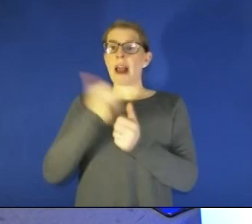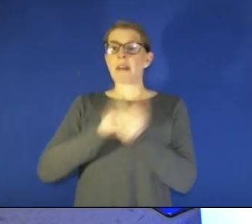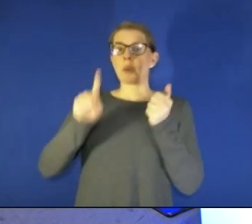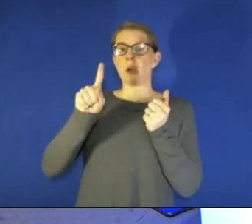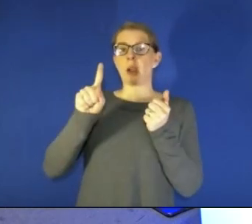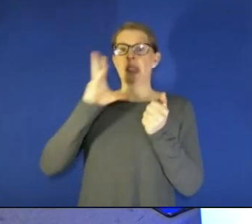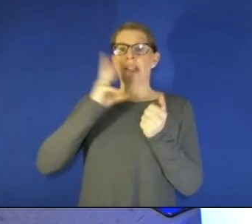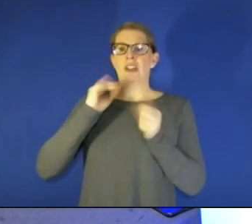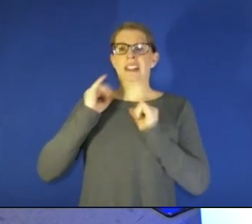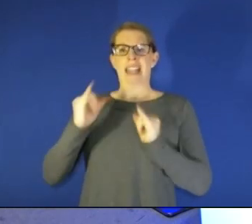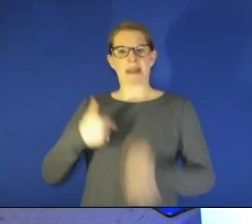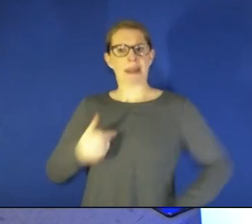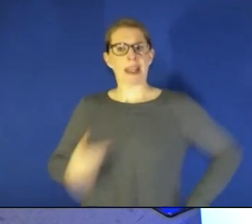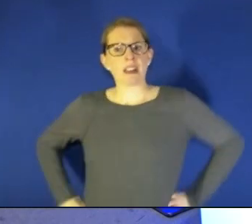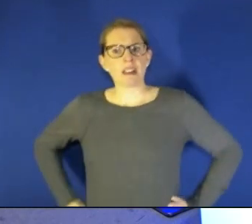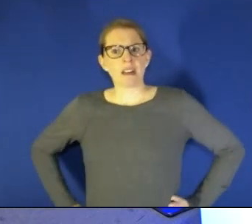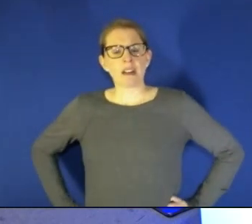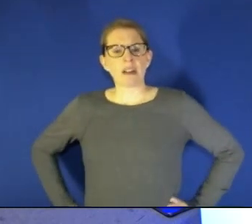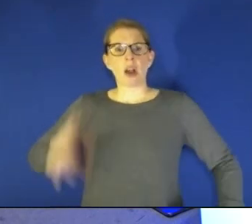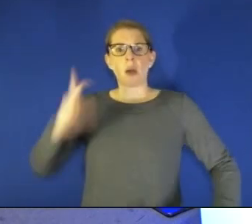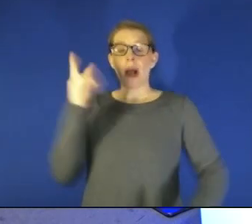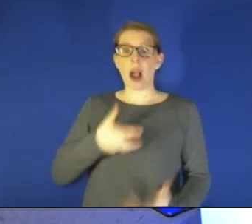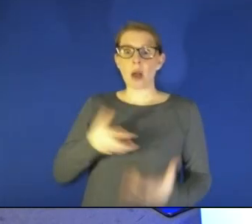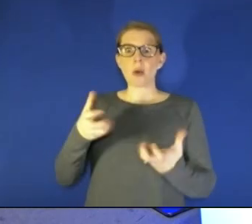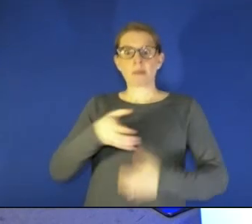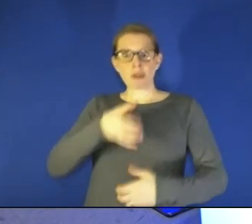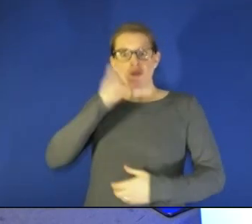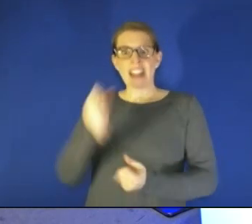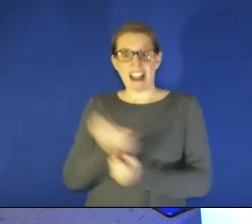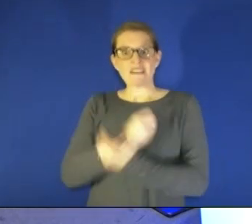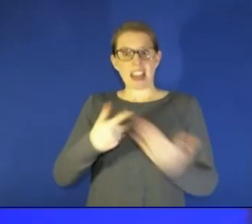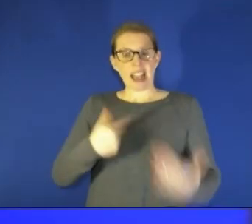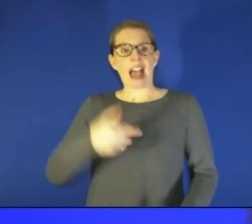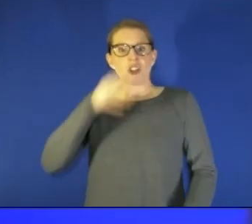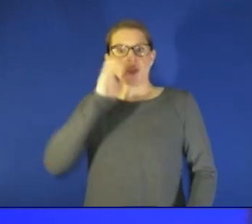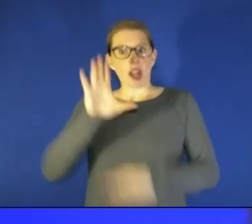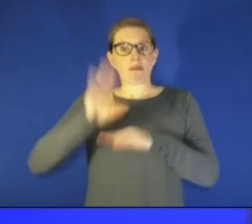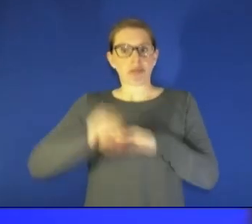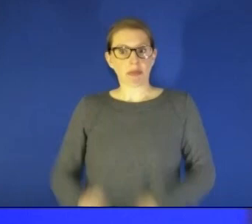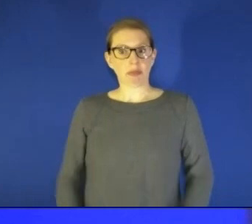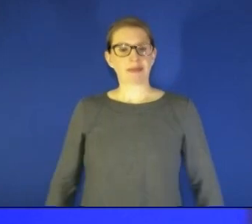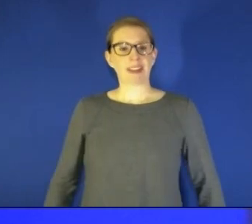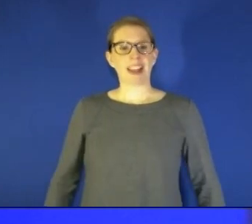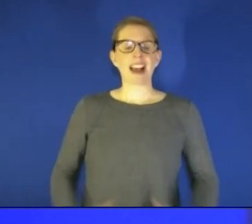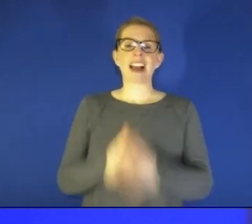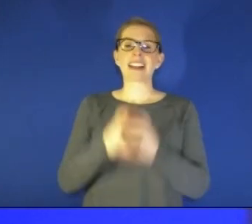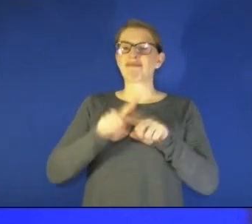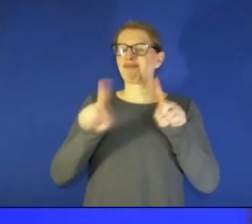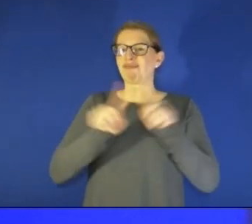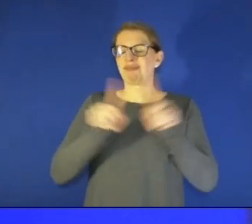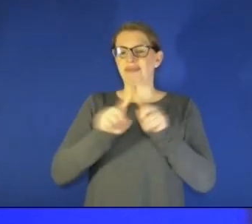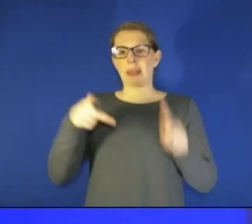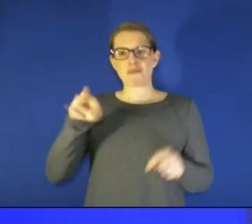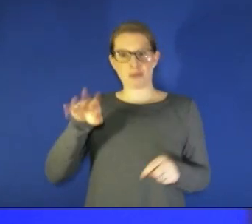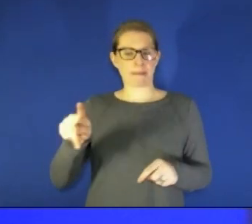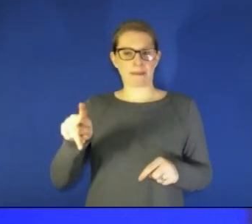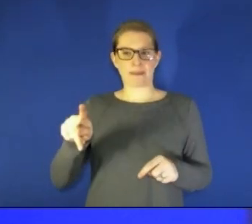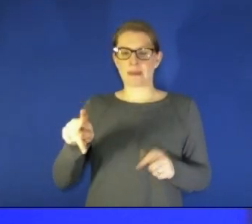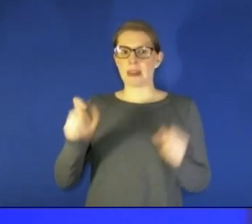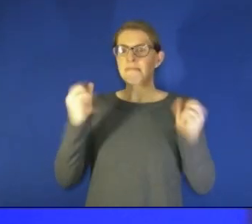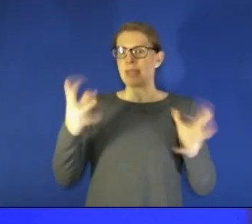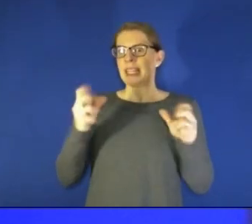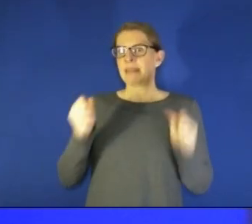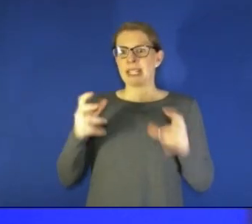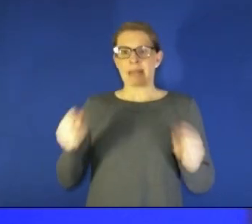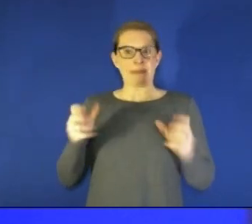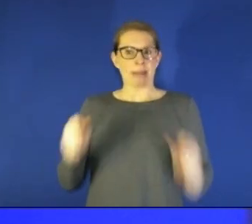through. Why? I want them to have to drink everything that I drank. There are lots of PrEPs out there. Okay. There are literally dozens and dozens and dozens of